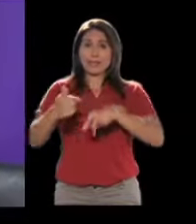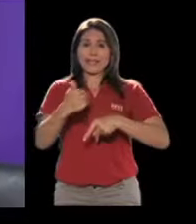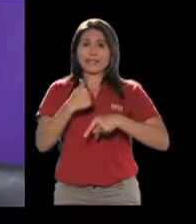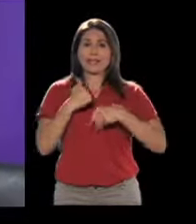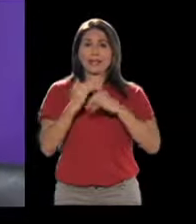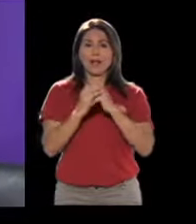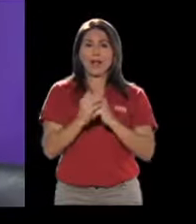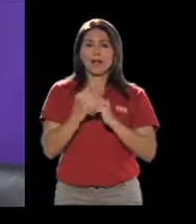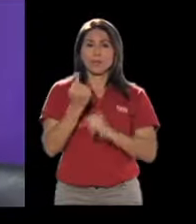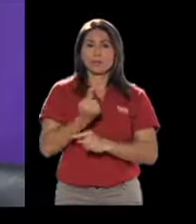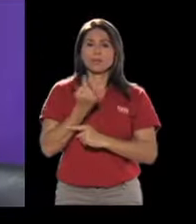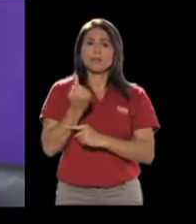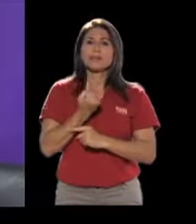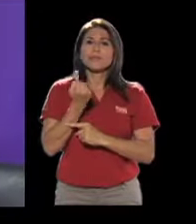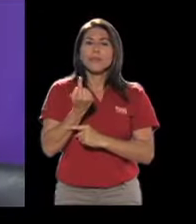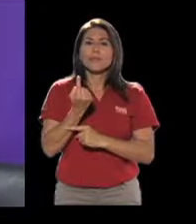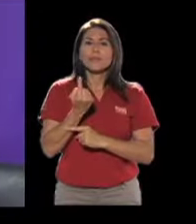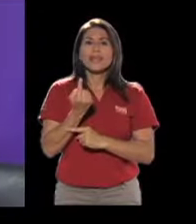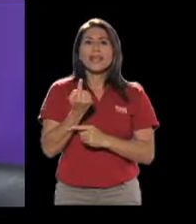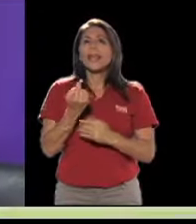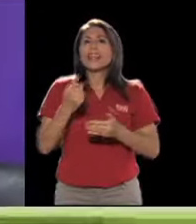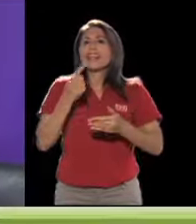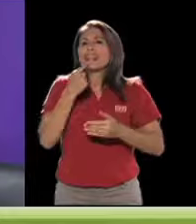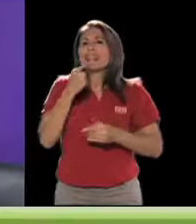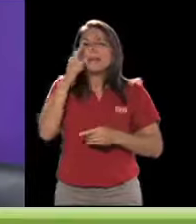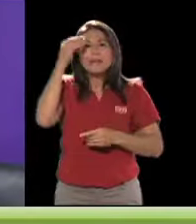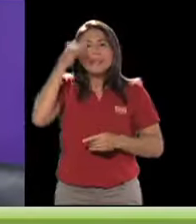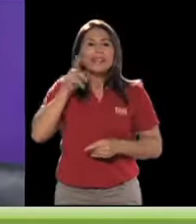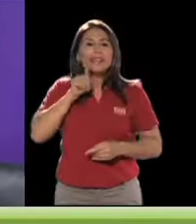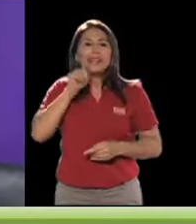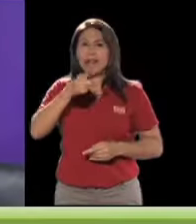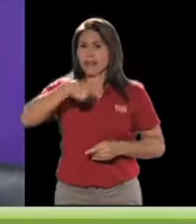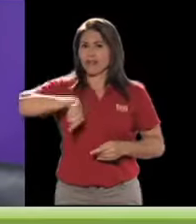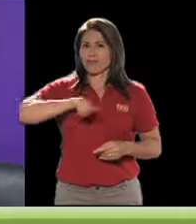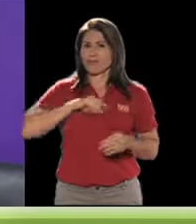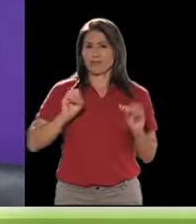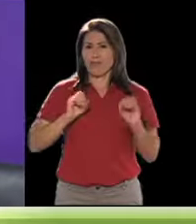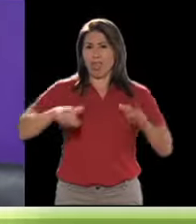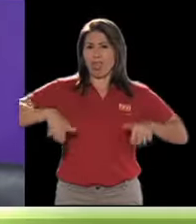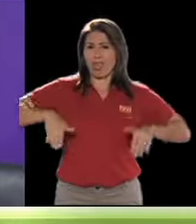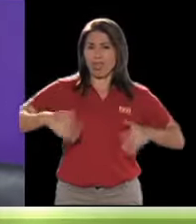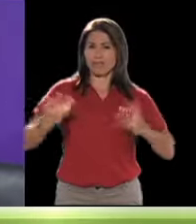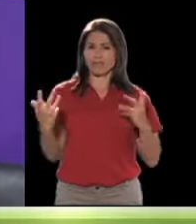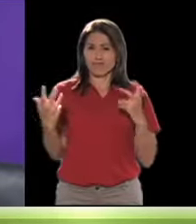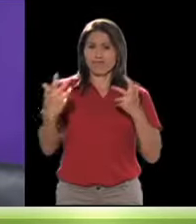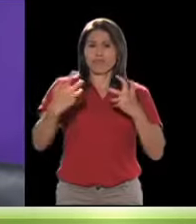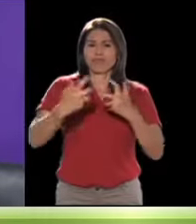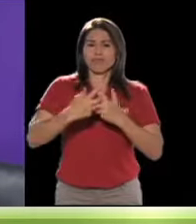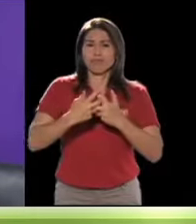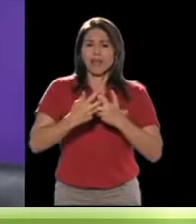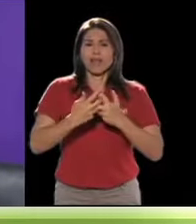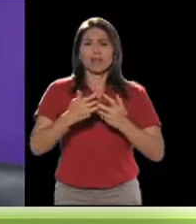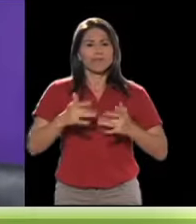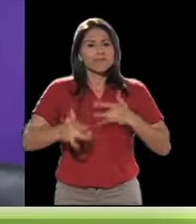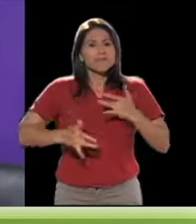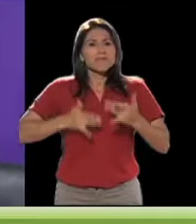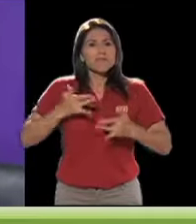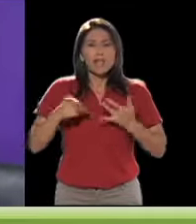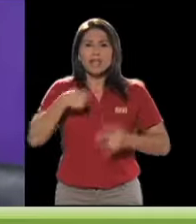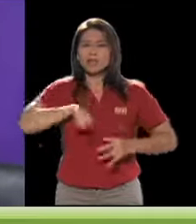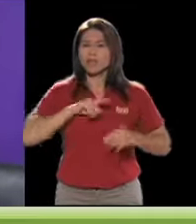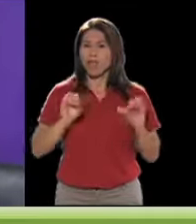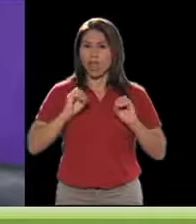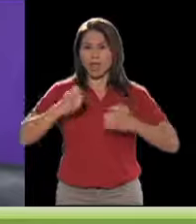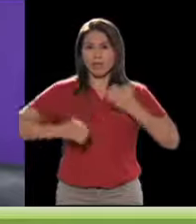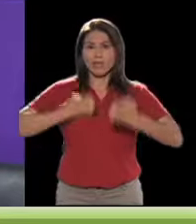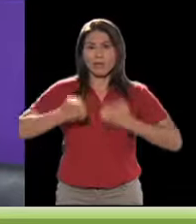de lack autismo empathy and es we que lack carecemos de emotions, empatía y que especially no deep tenemos emotions like emociones, love, and especialmente that we don't emociones